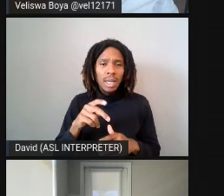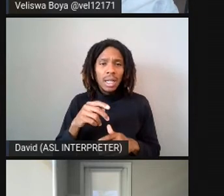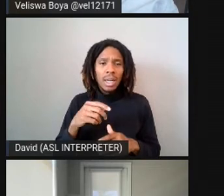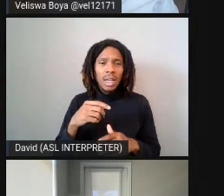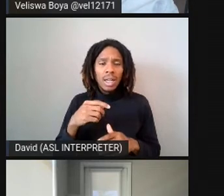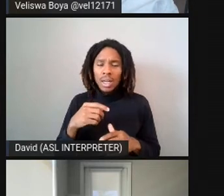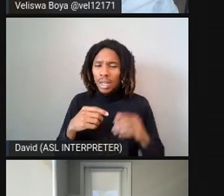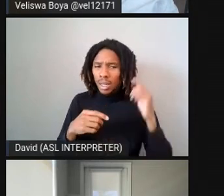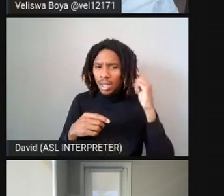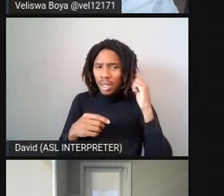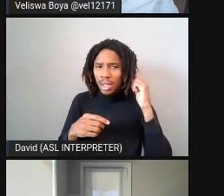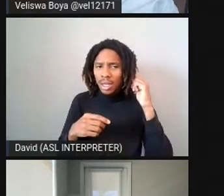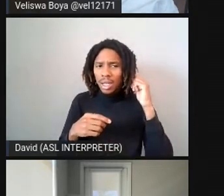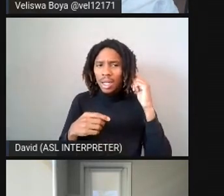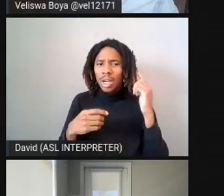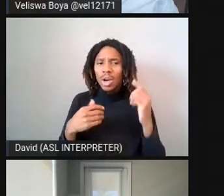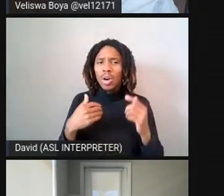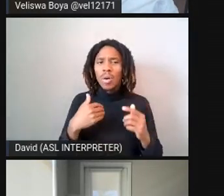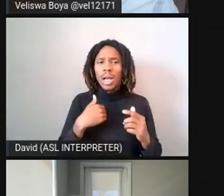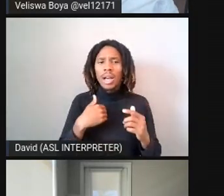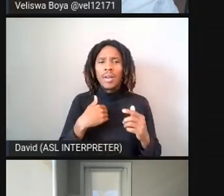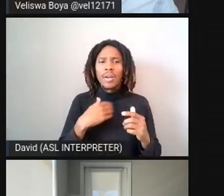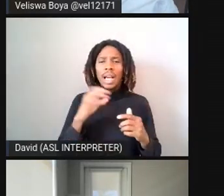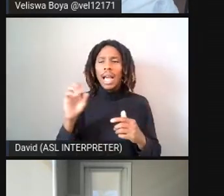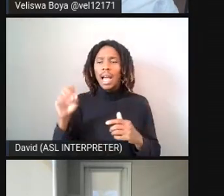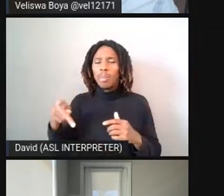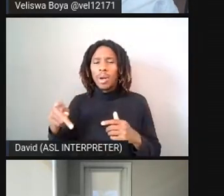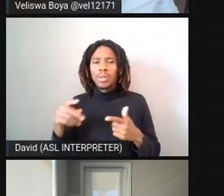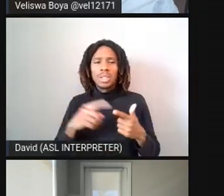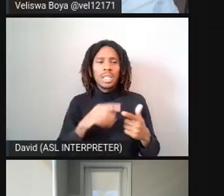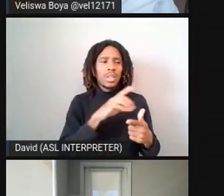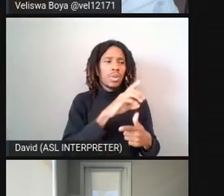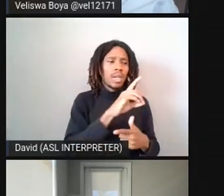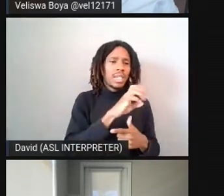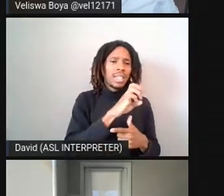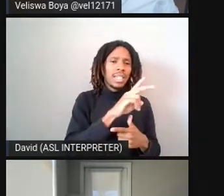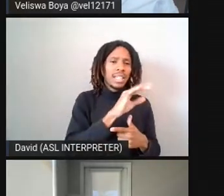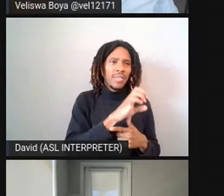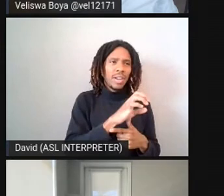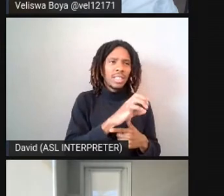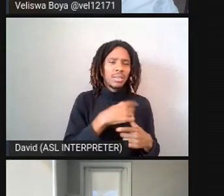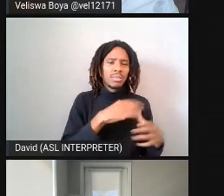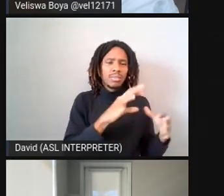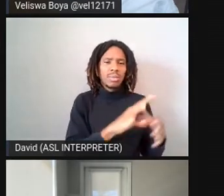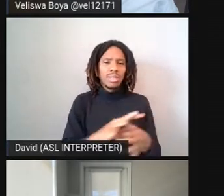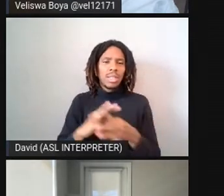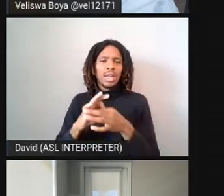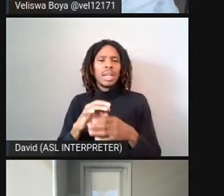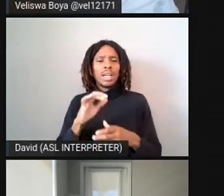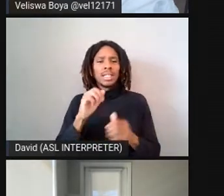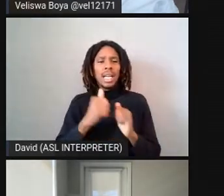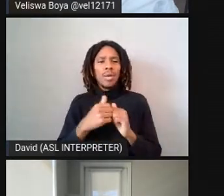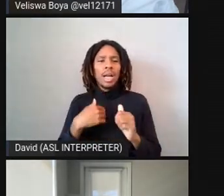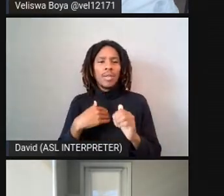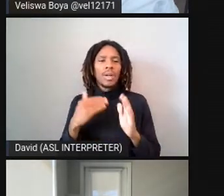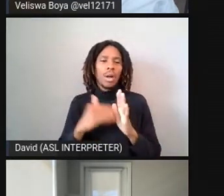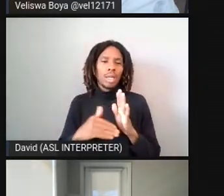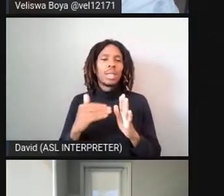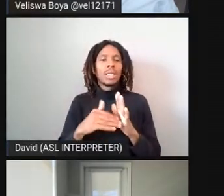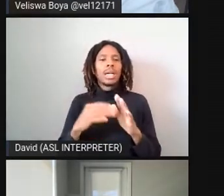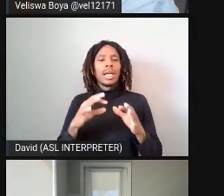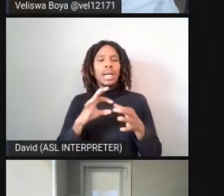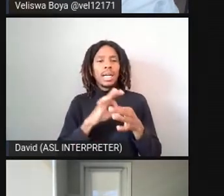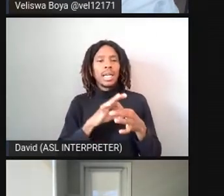aggregations between your device and the outpost network devices. And that is how we are able to have the redundant connectivity